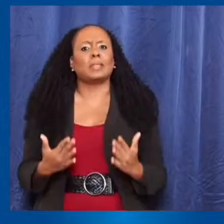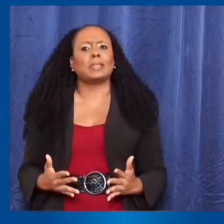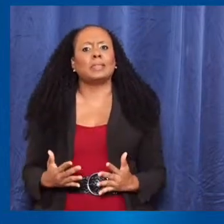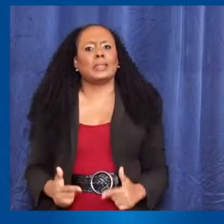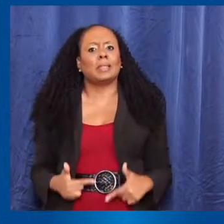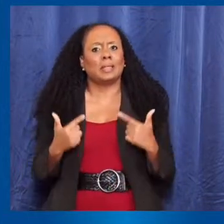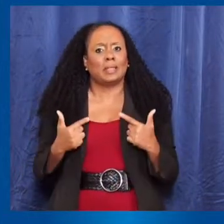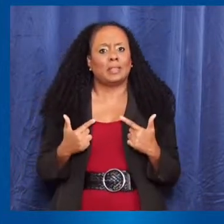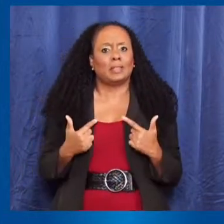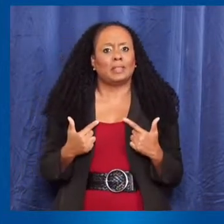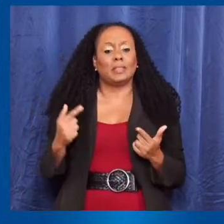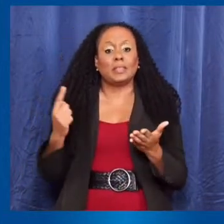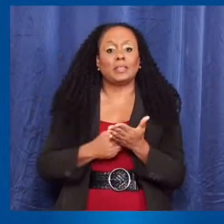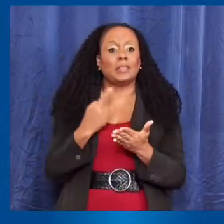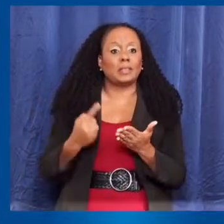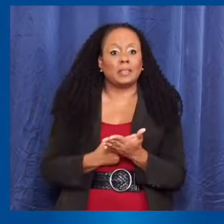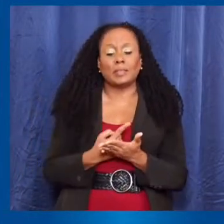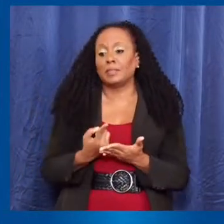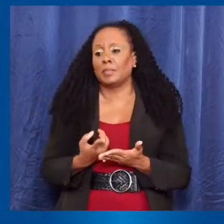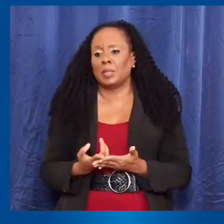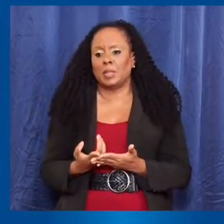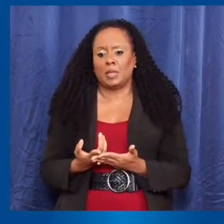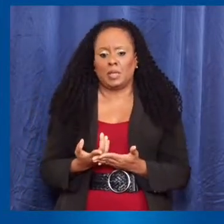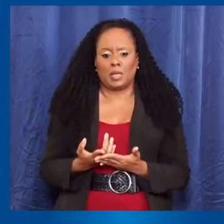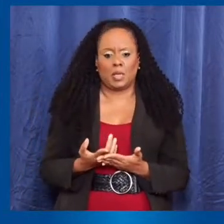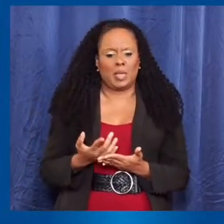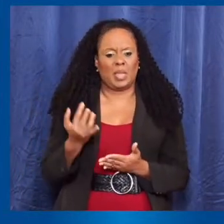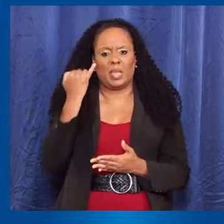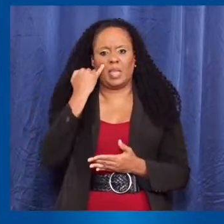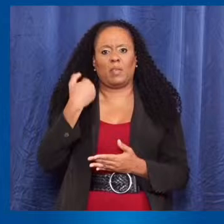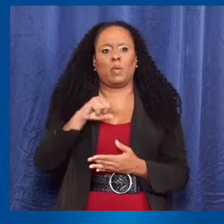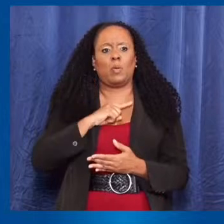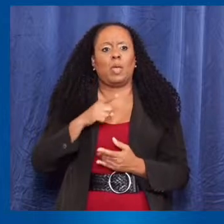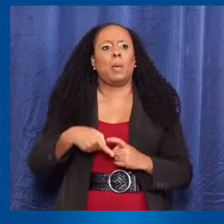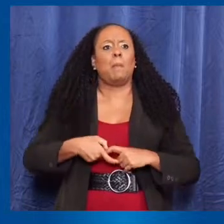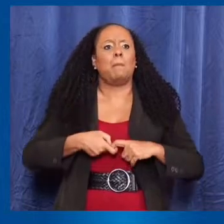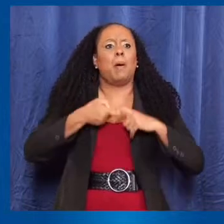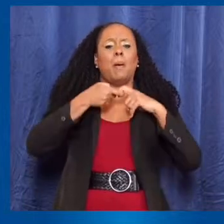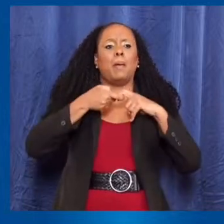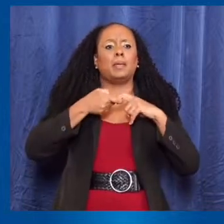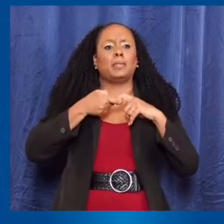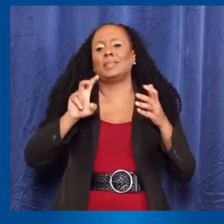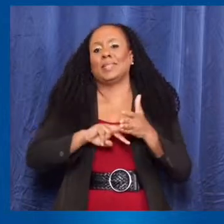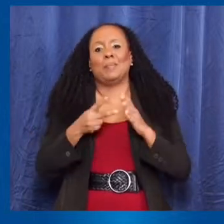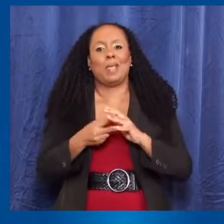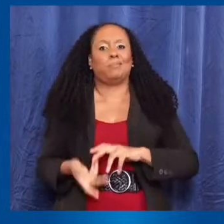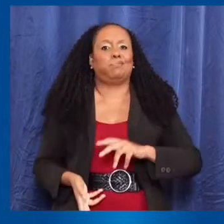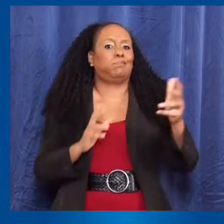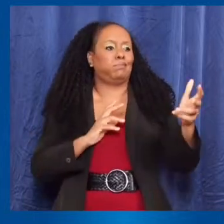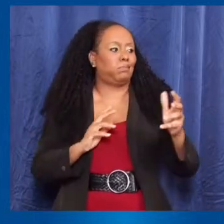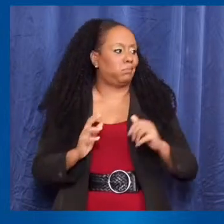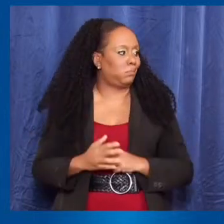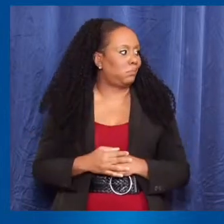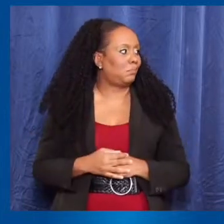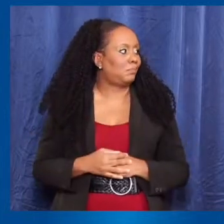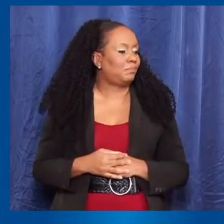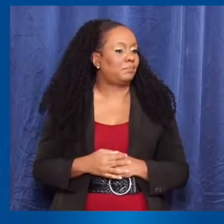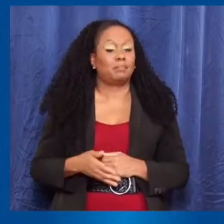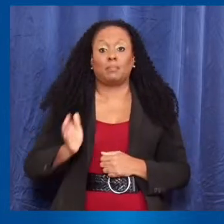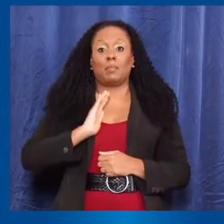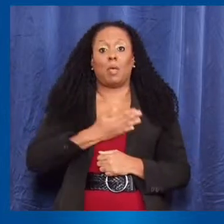stand still will only invite destruction. We live in a world, as we've said over and